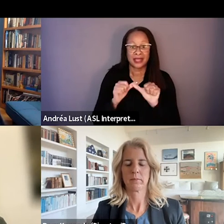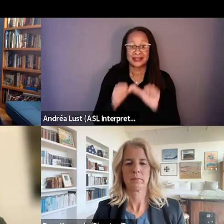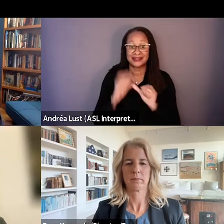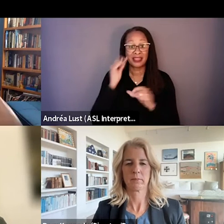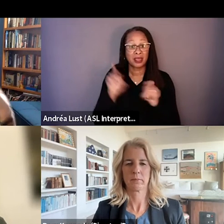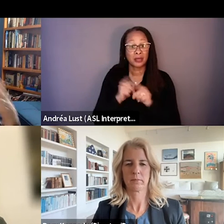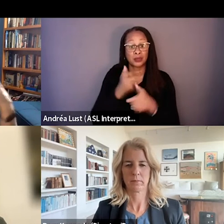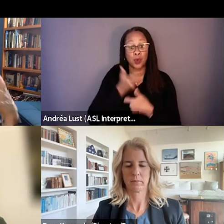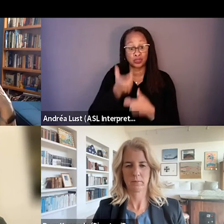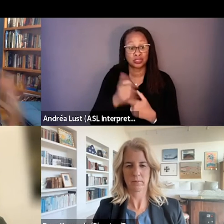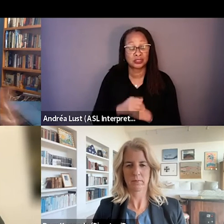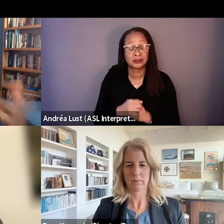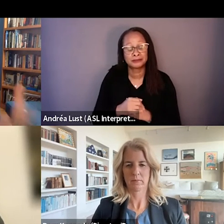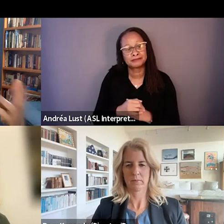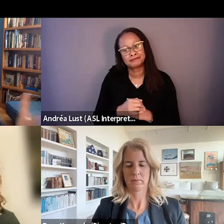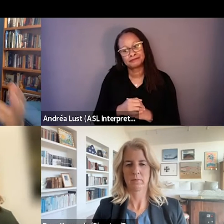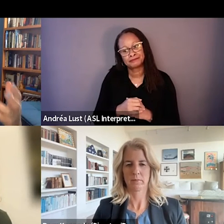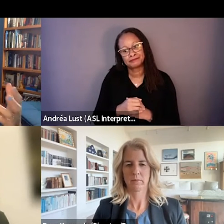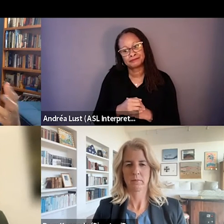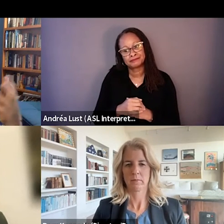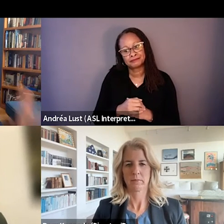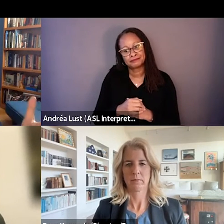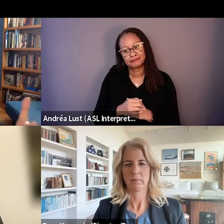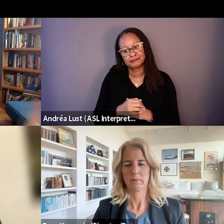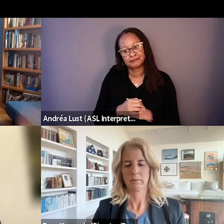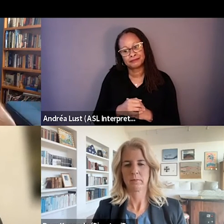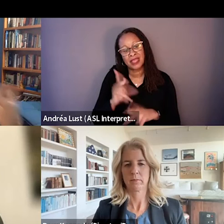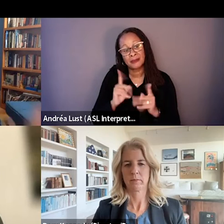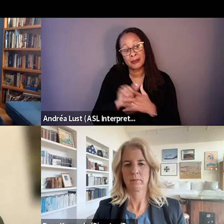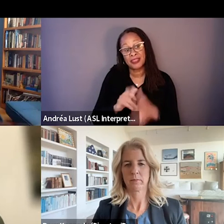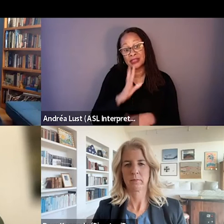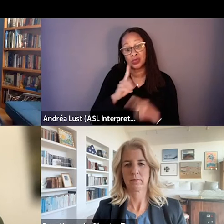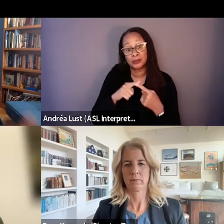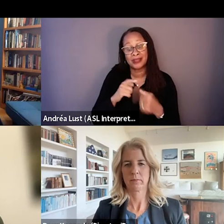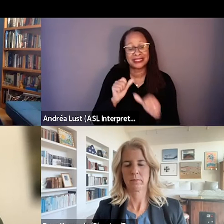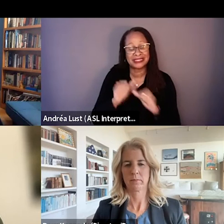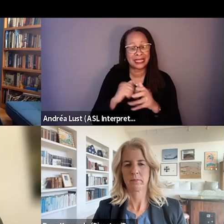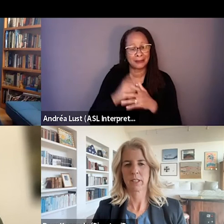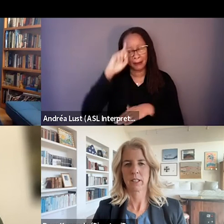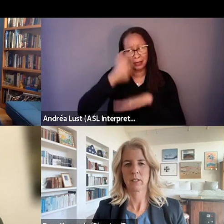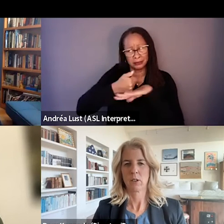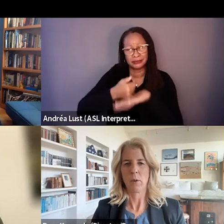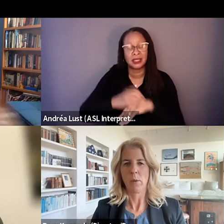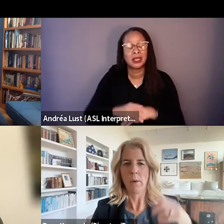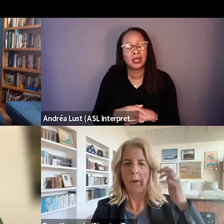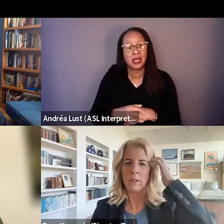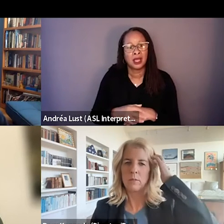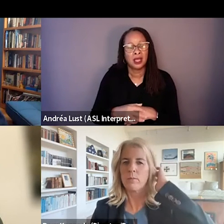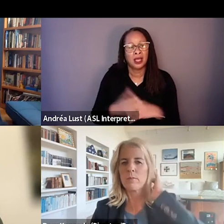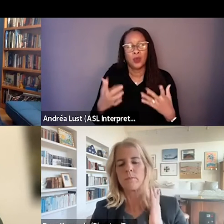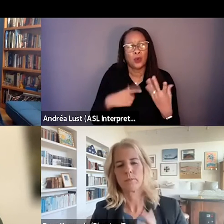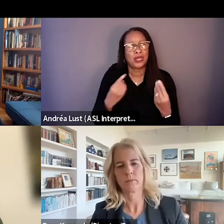know, as I said, I think the people that you covered have stayed in my mind. I keep thinking, you know, you wonder what you would do